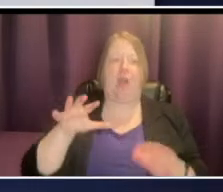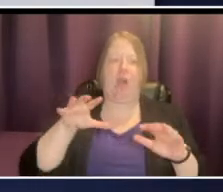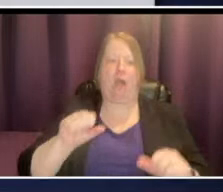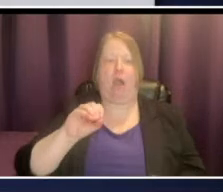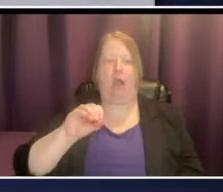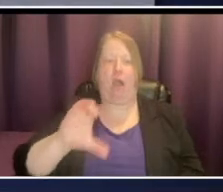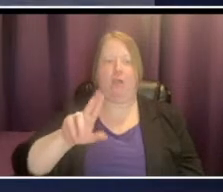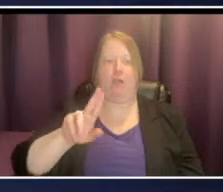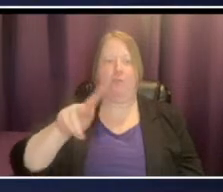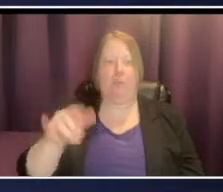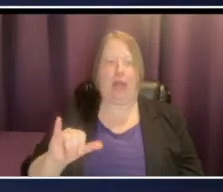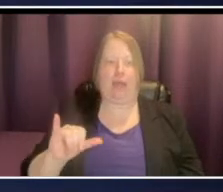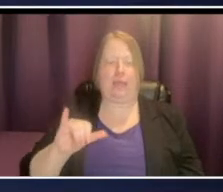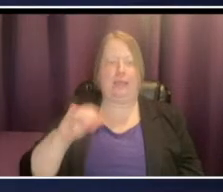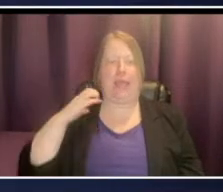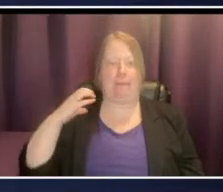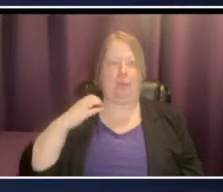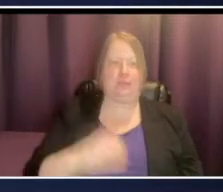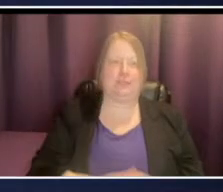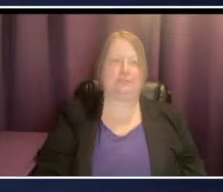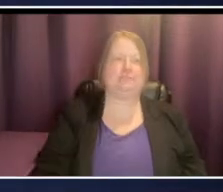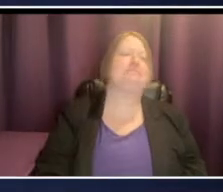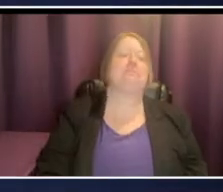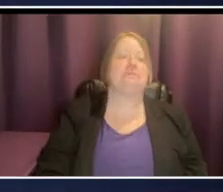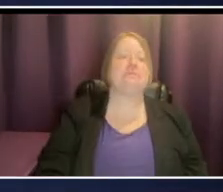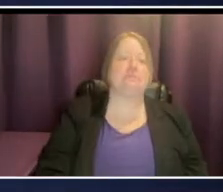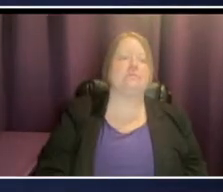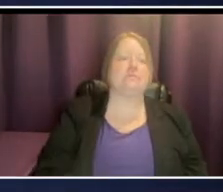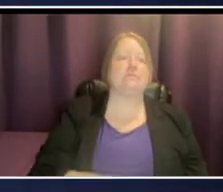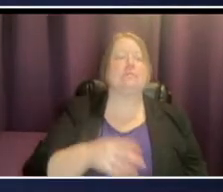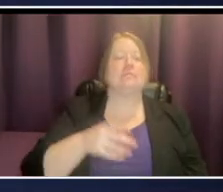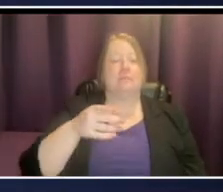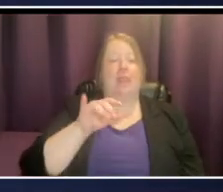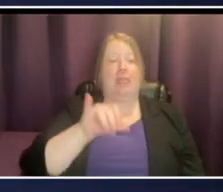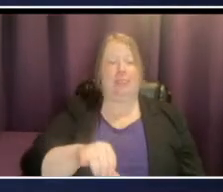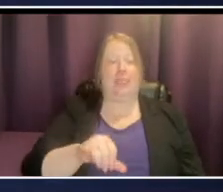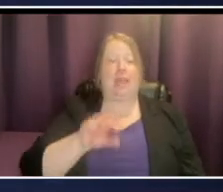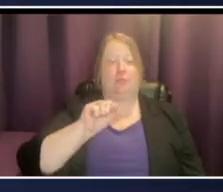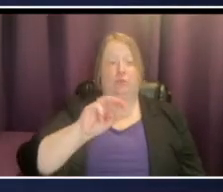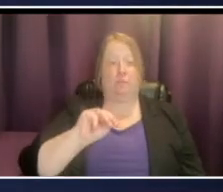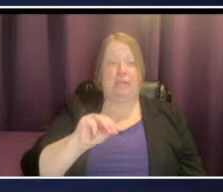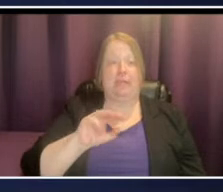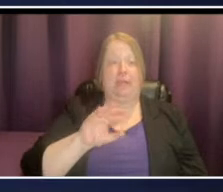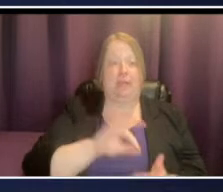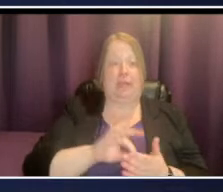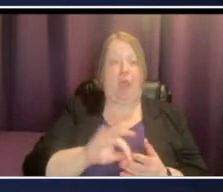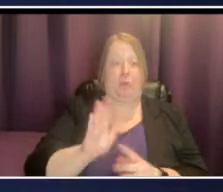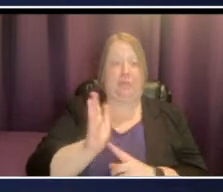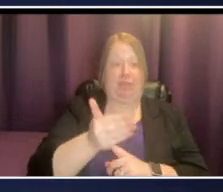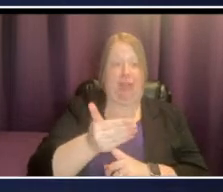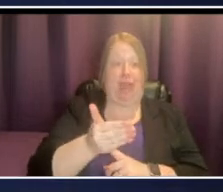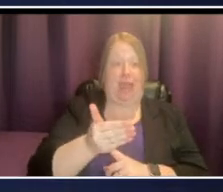a Secret Service open source unit flagged a social media account on the Donald.win that threatened to